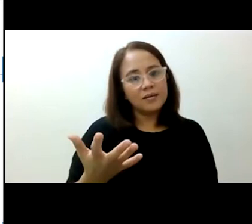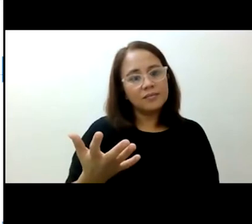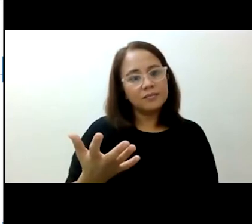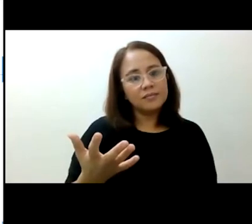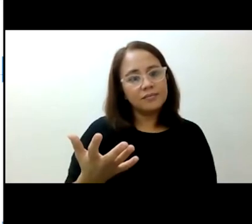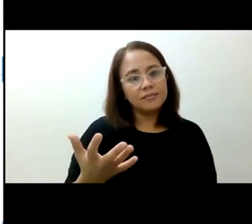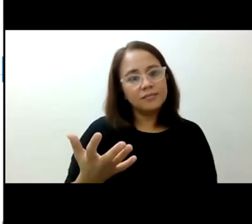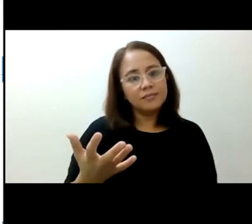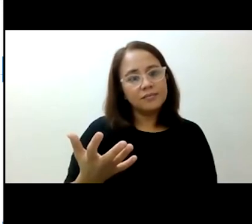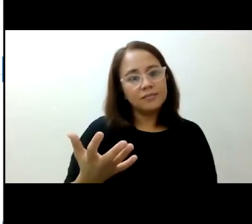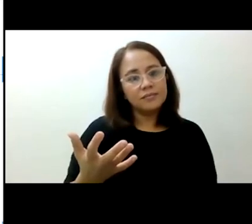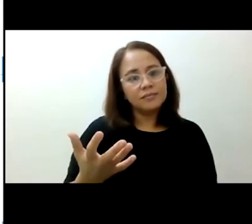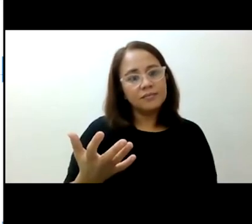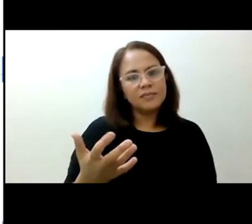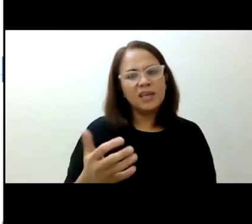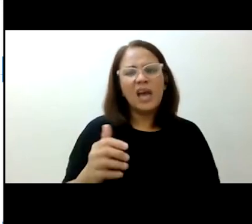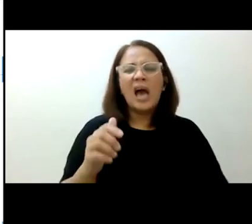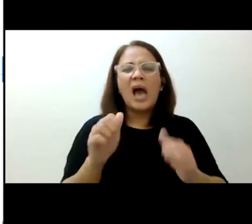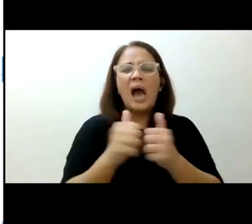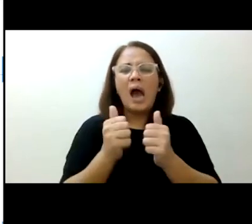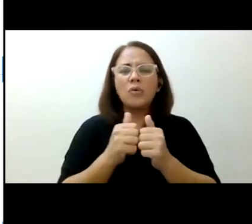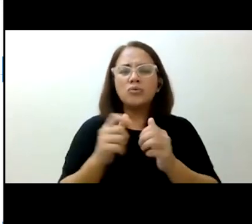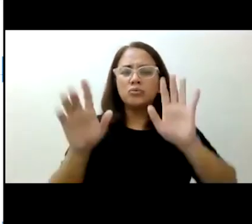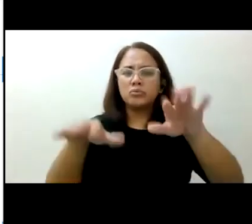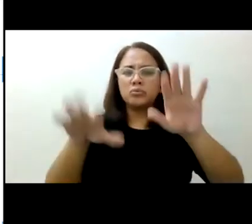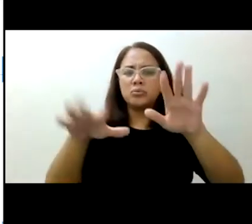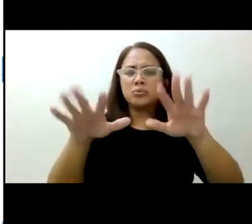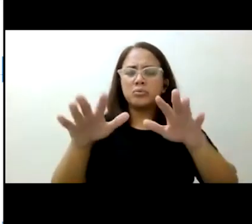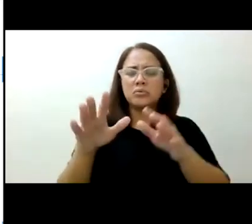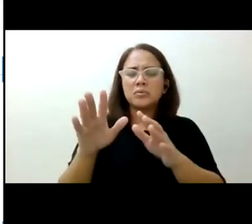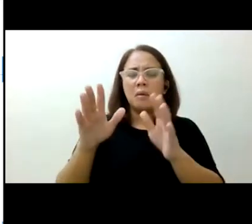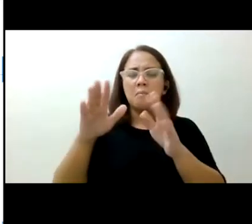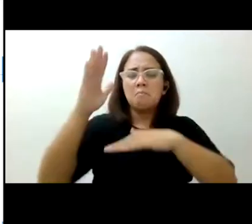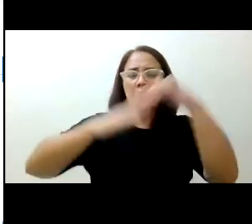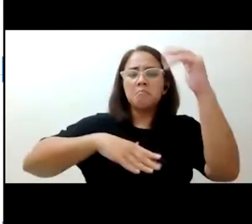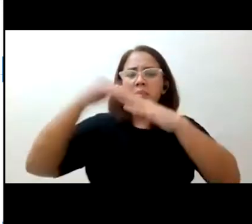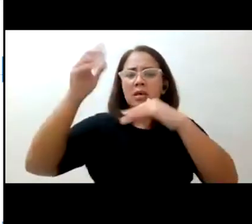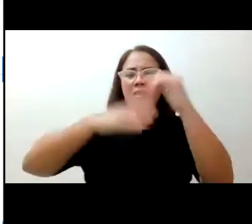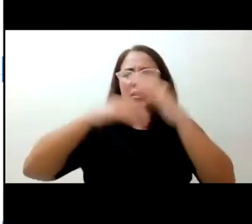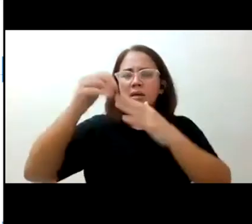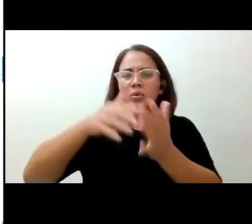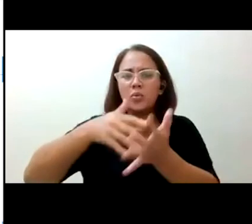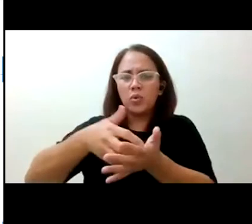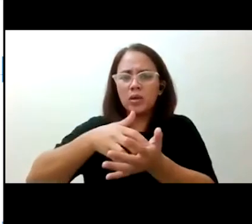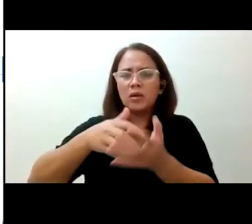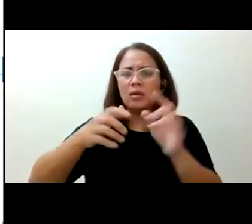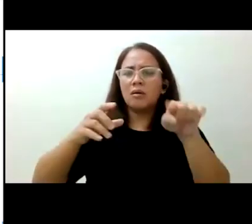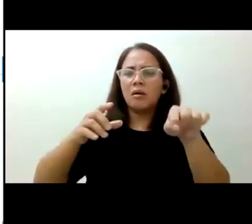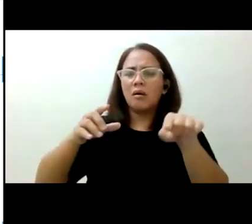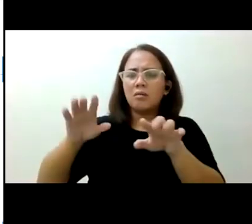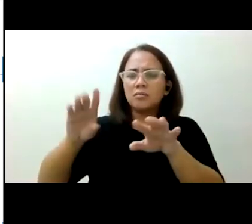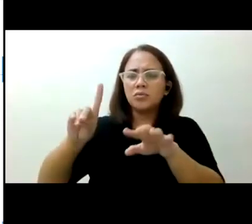what how would you sign the building is weak or the dog is weak?